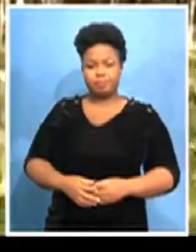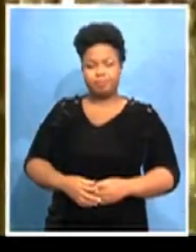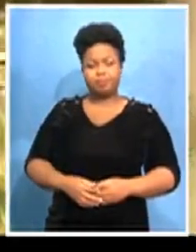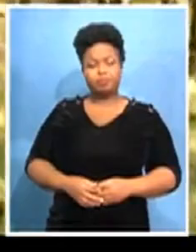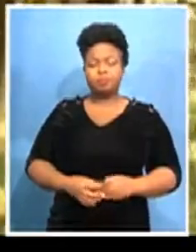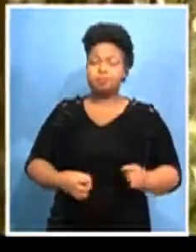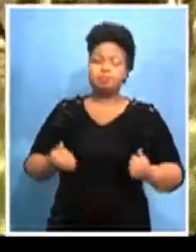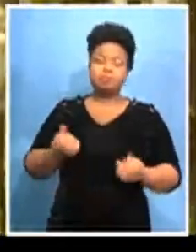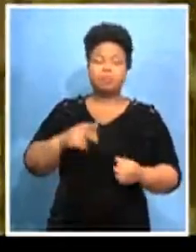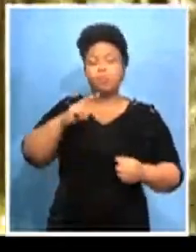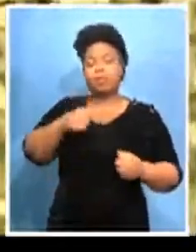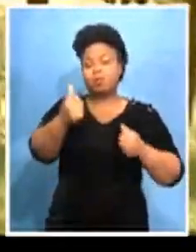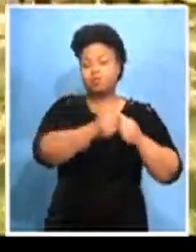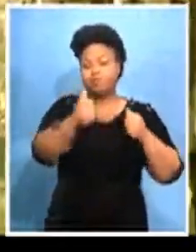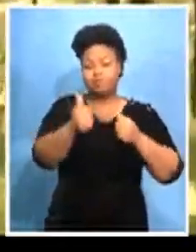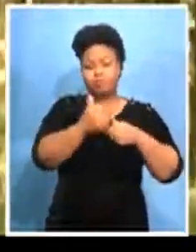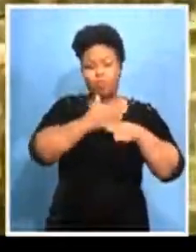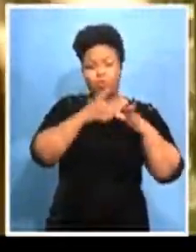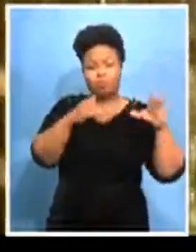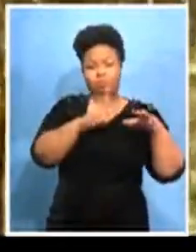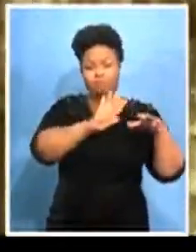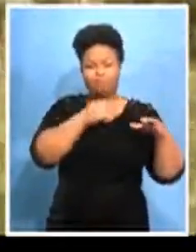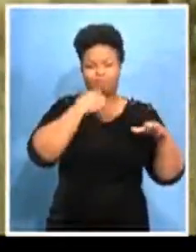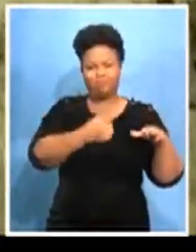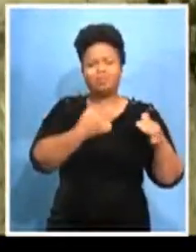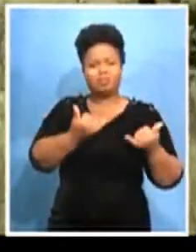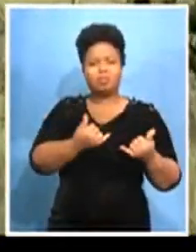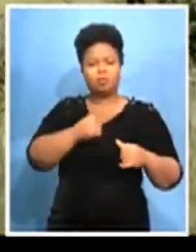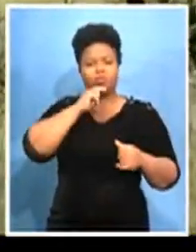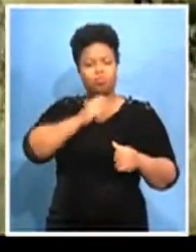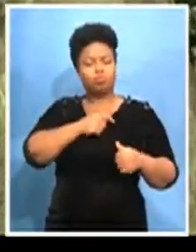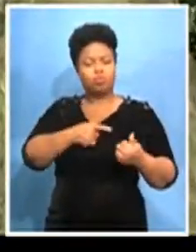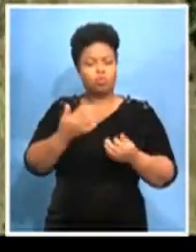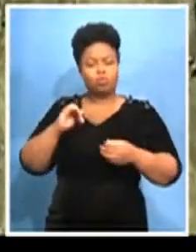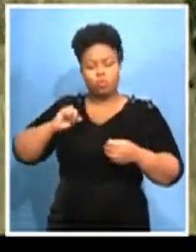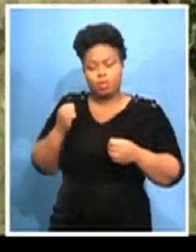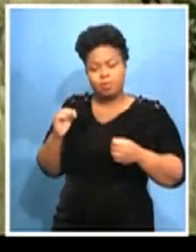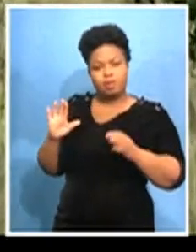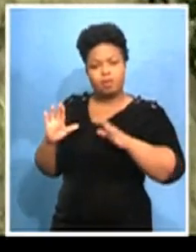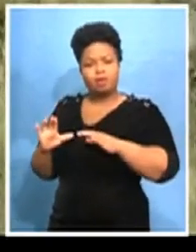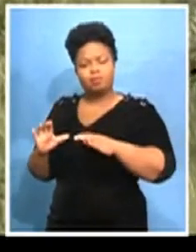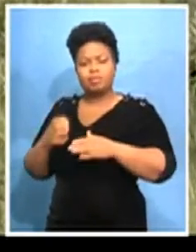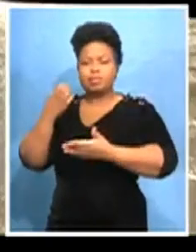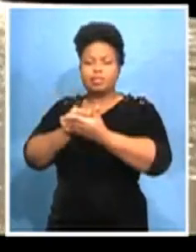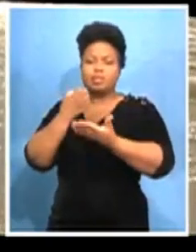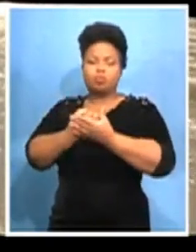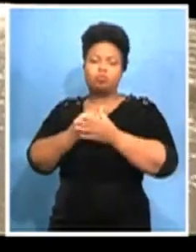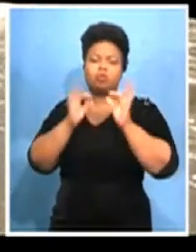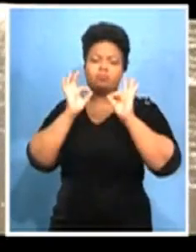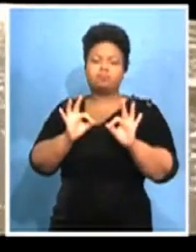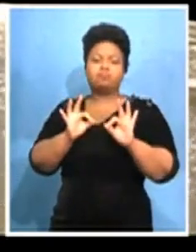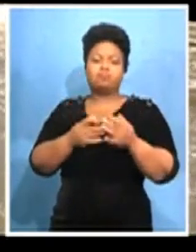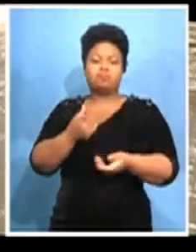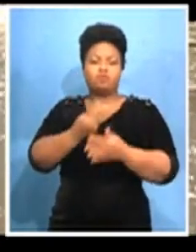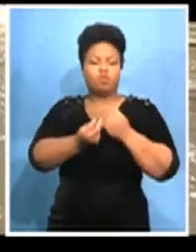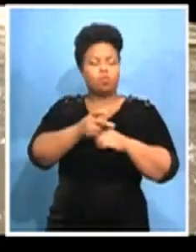to conservation and that conservation must be economically viable for both the farmer and the local